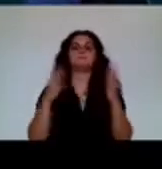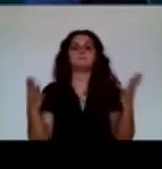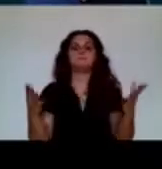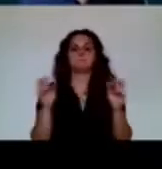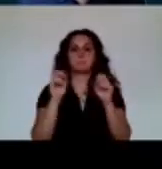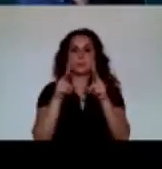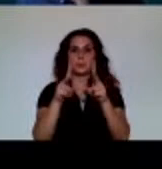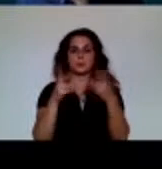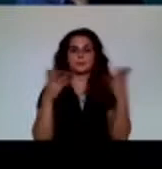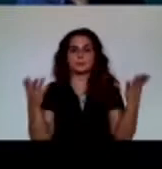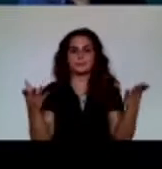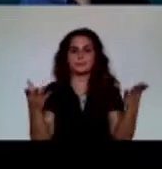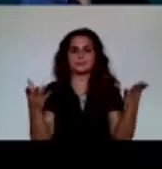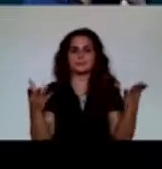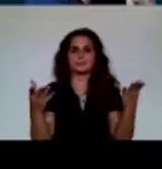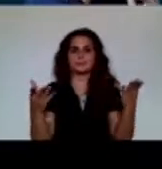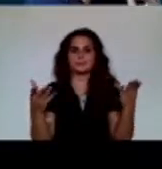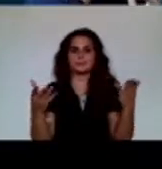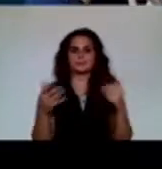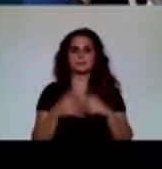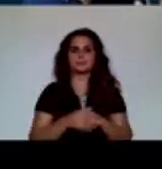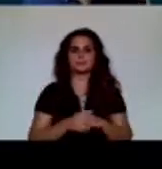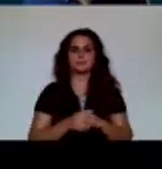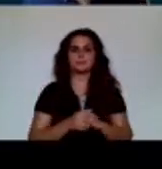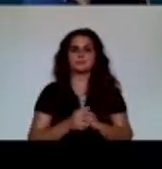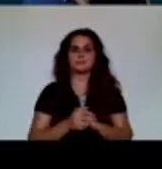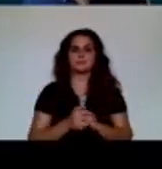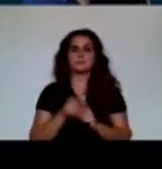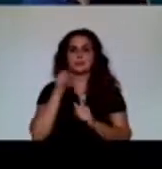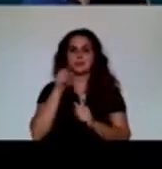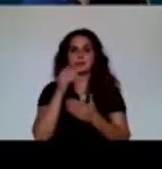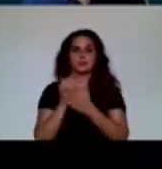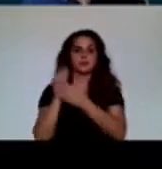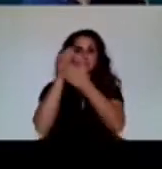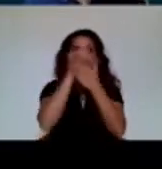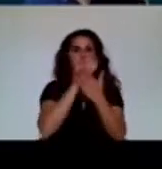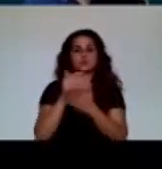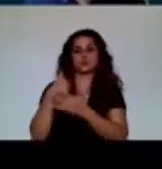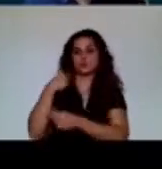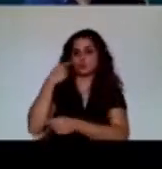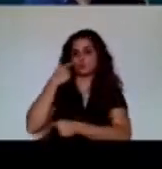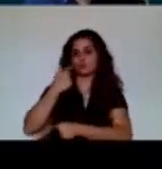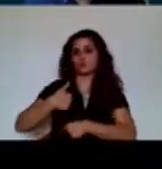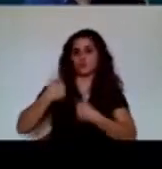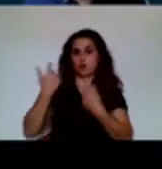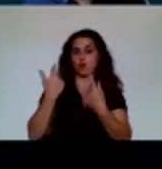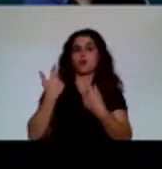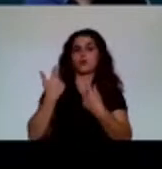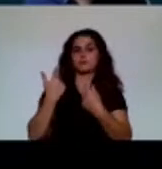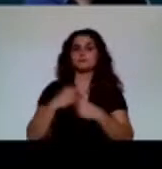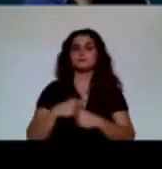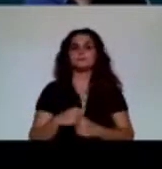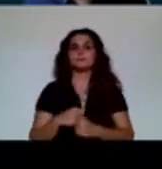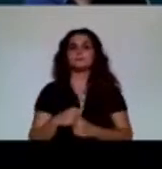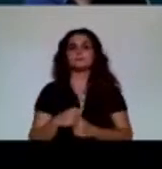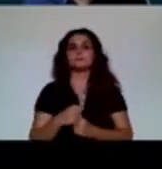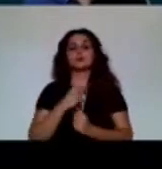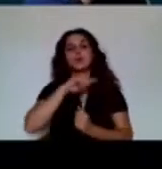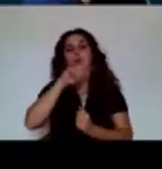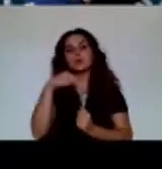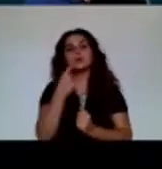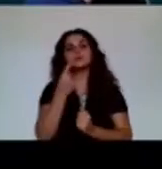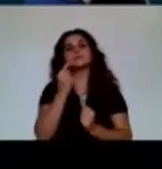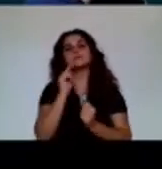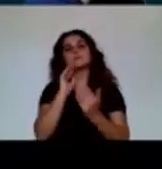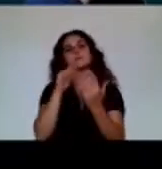Okay, so in this study that I've showed you, we actually